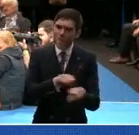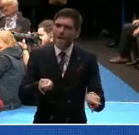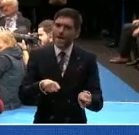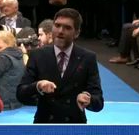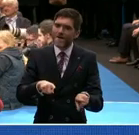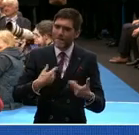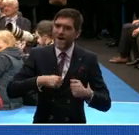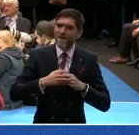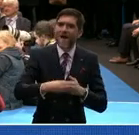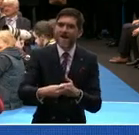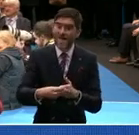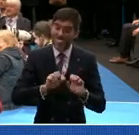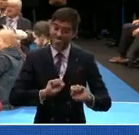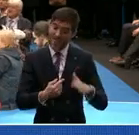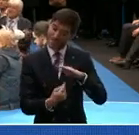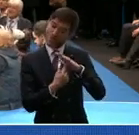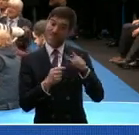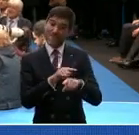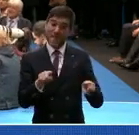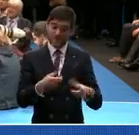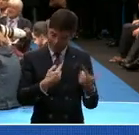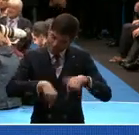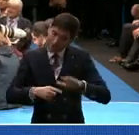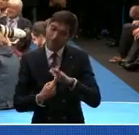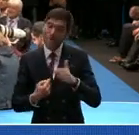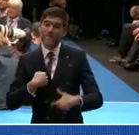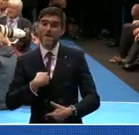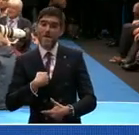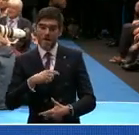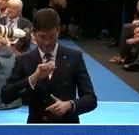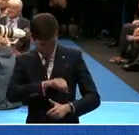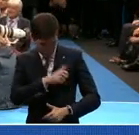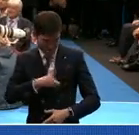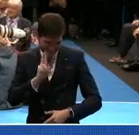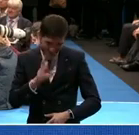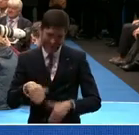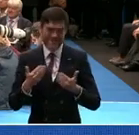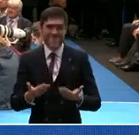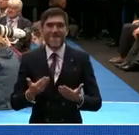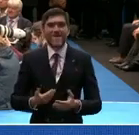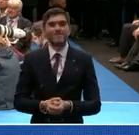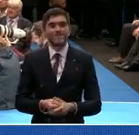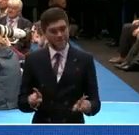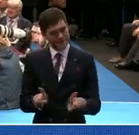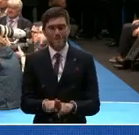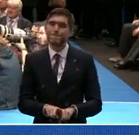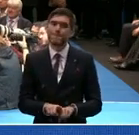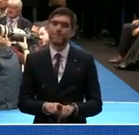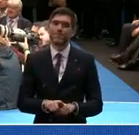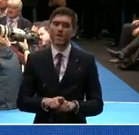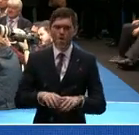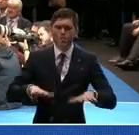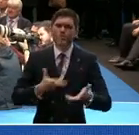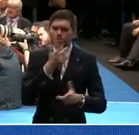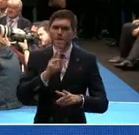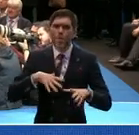their priorities. And I make that commitment to you today again. The British people want a government on their